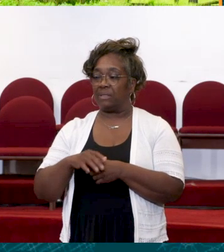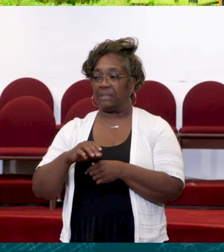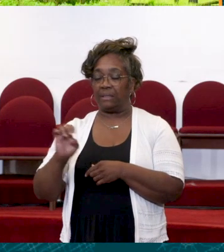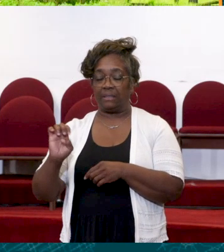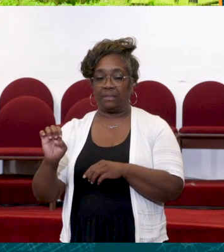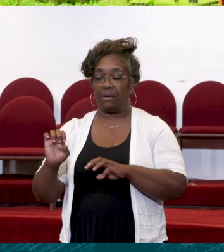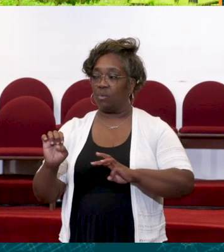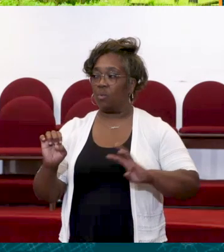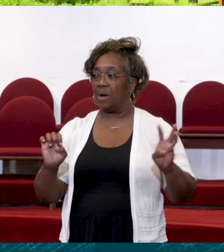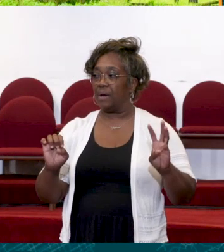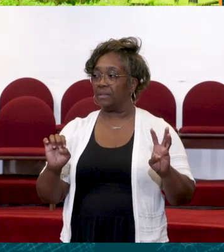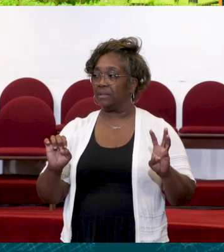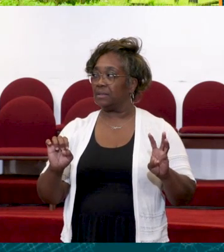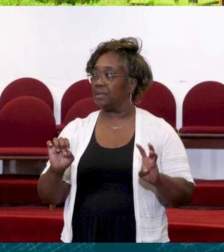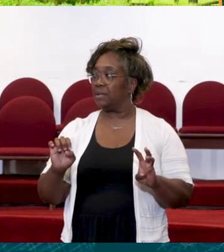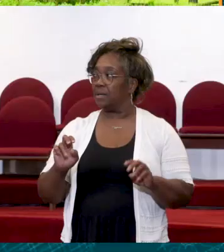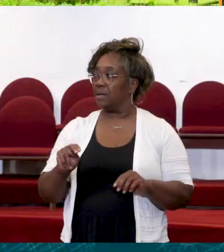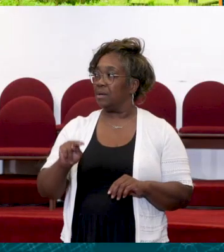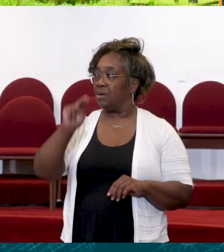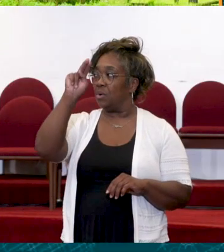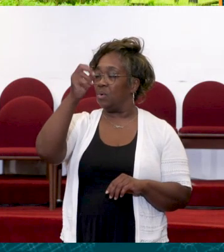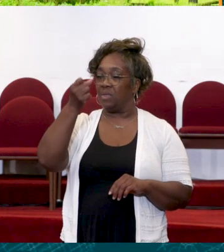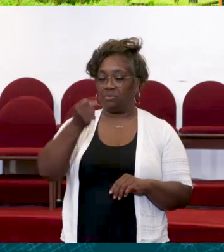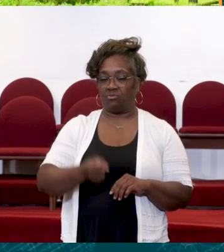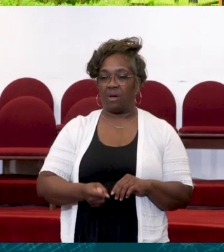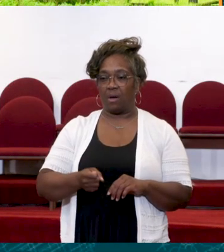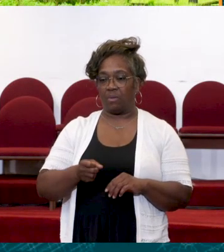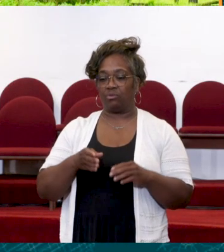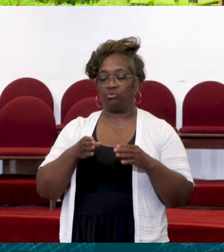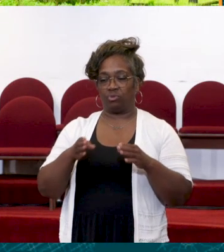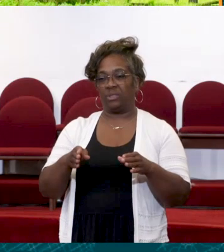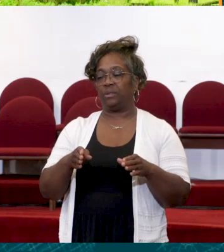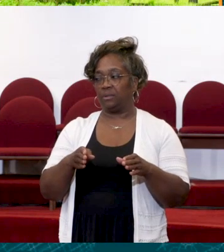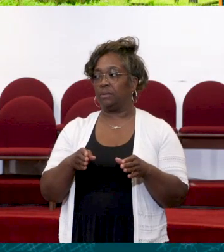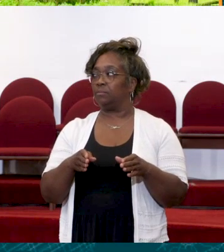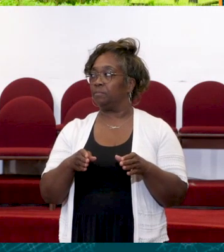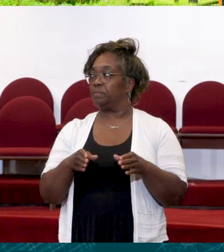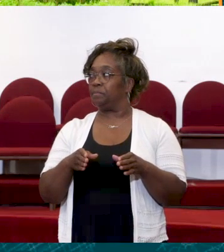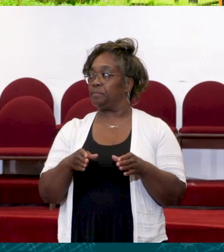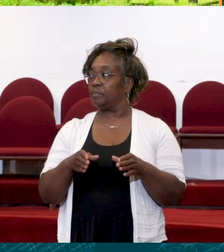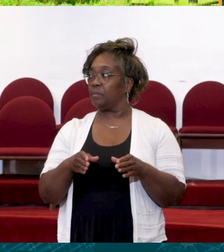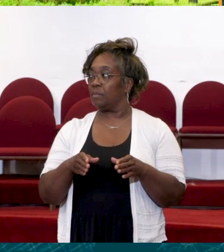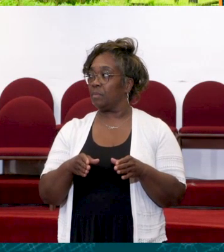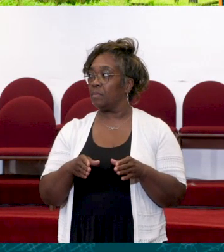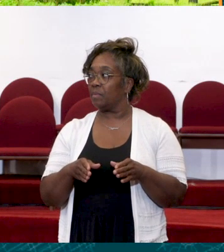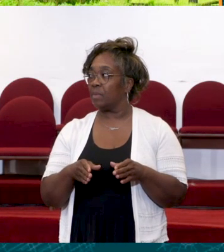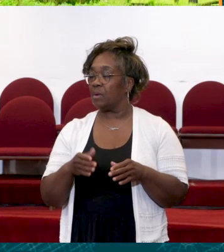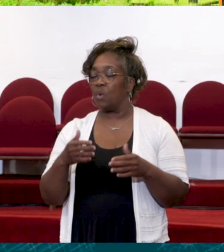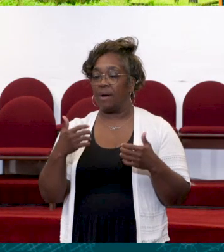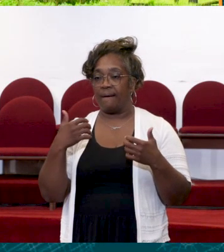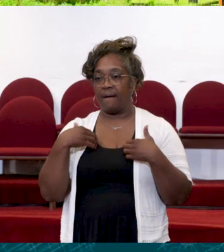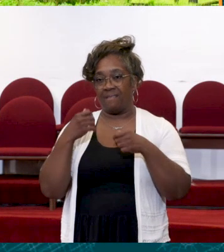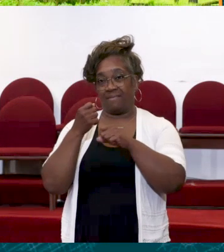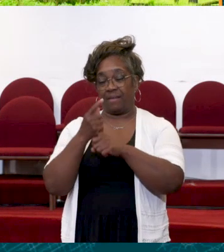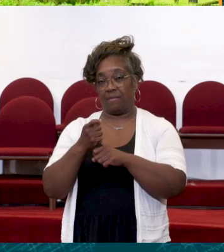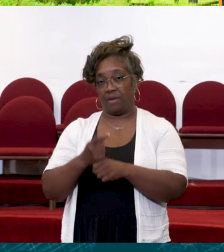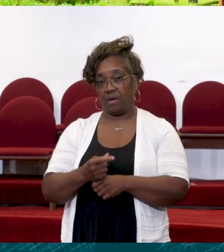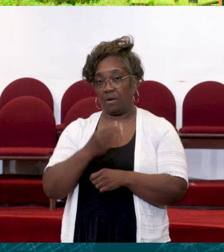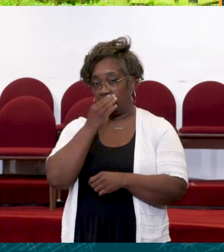then Lyford and Wisner to the north and the south. There will be perennial gardens